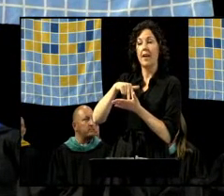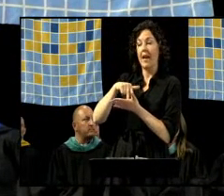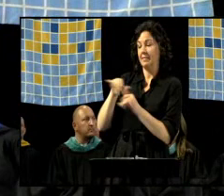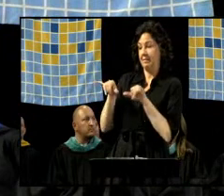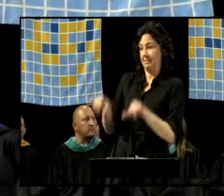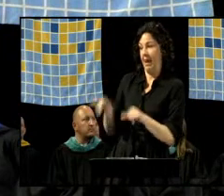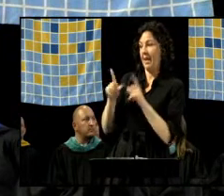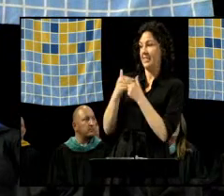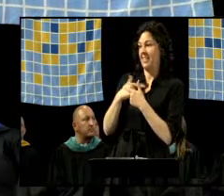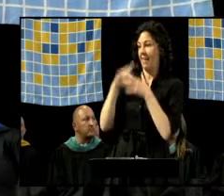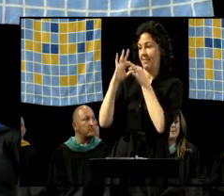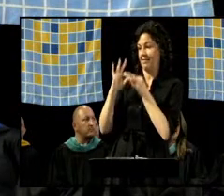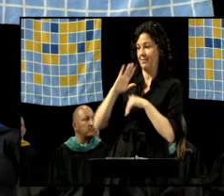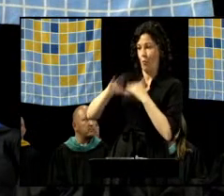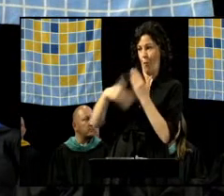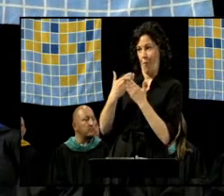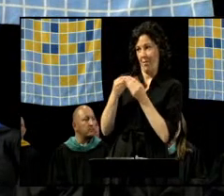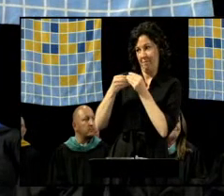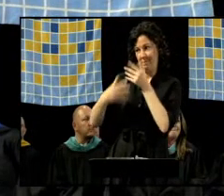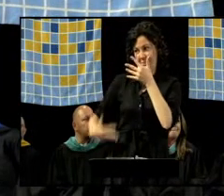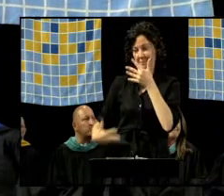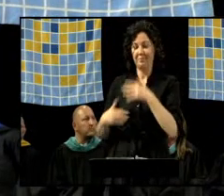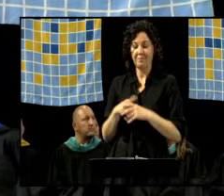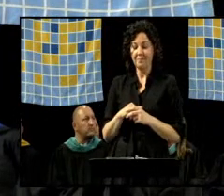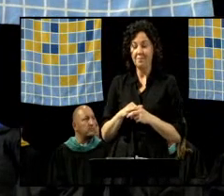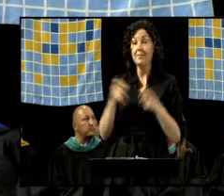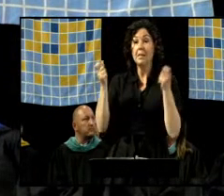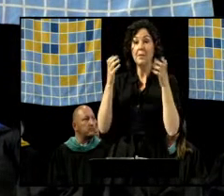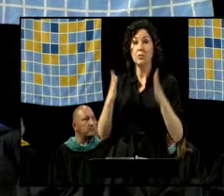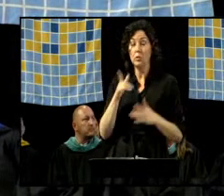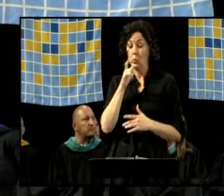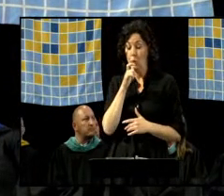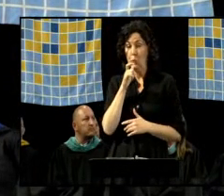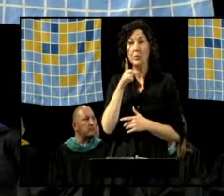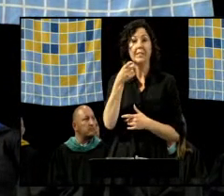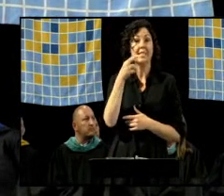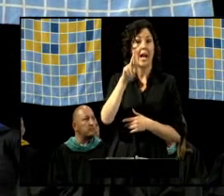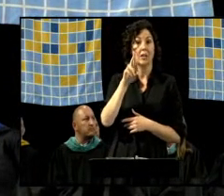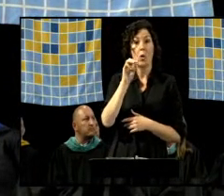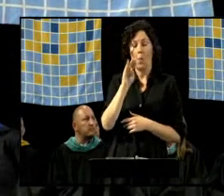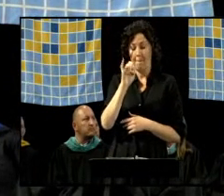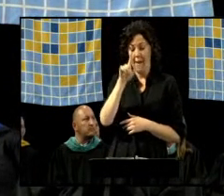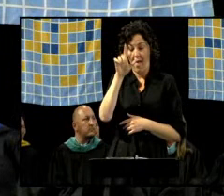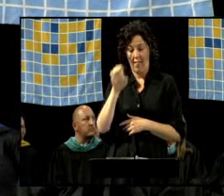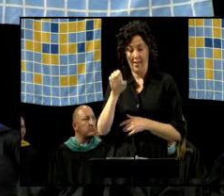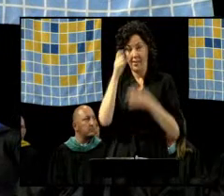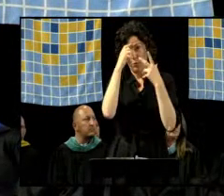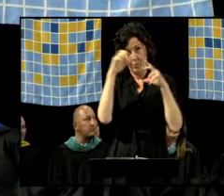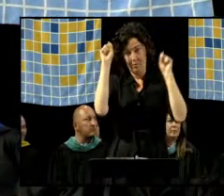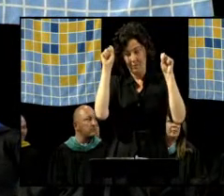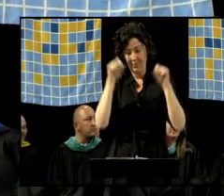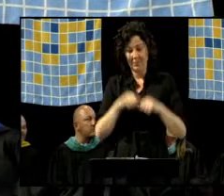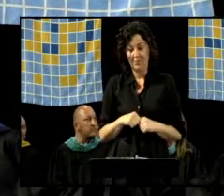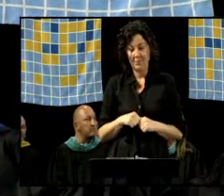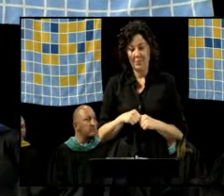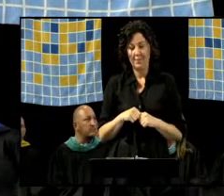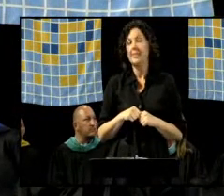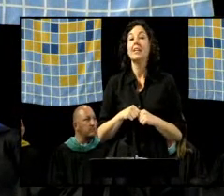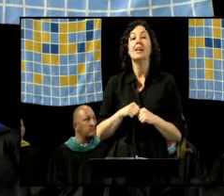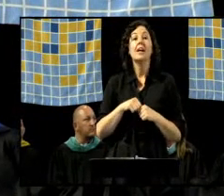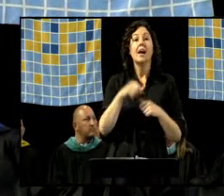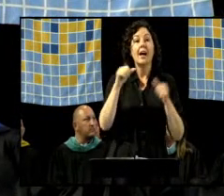recognized. Florence One Schools Administration, Dr. Richard O'Malley, Superintendent.